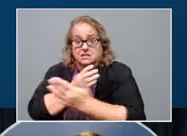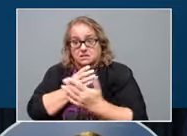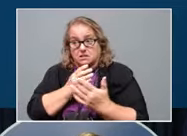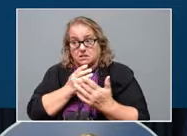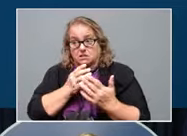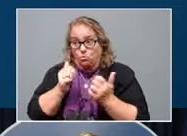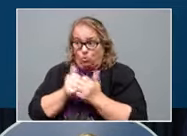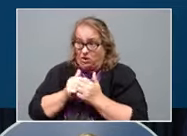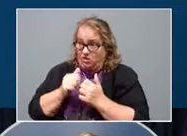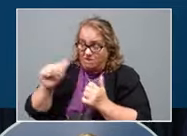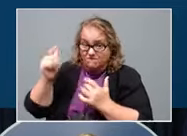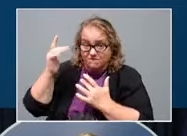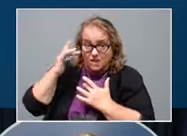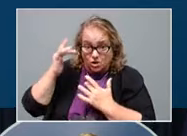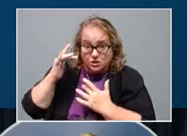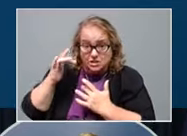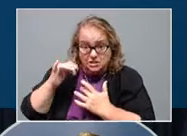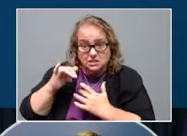virus